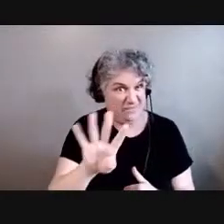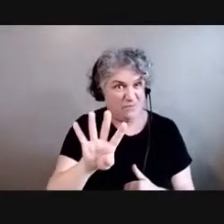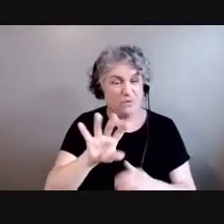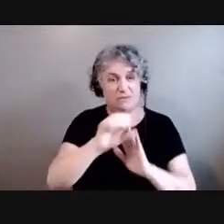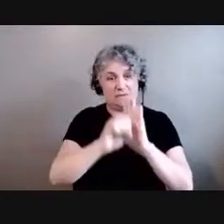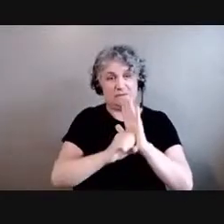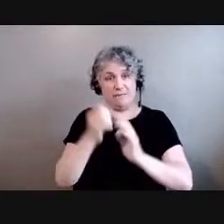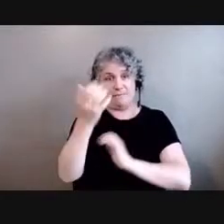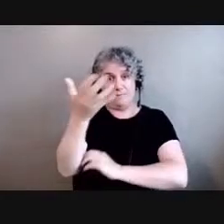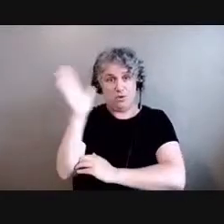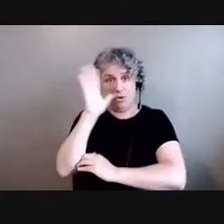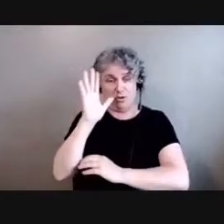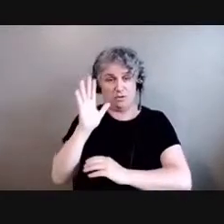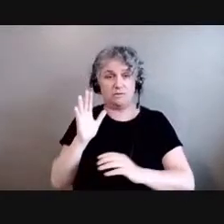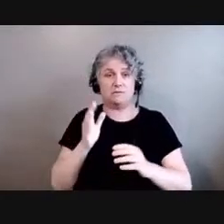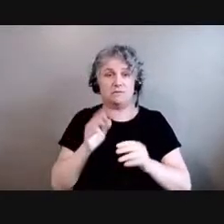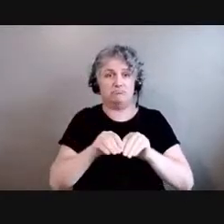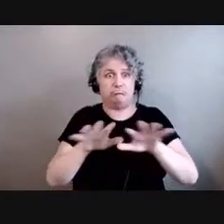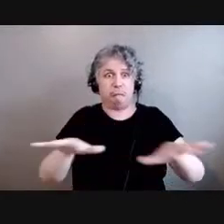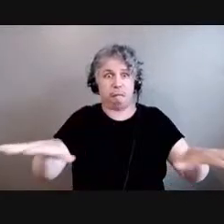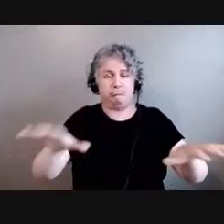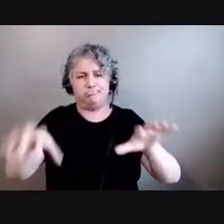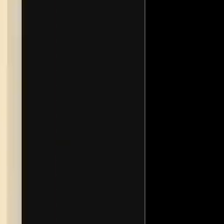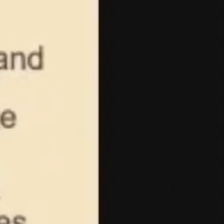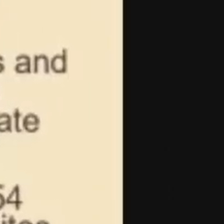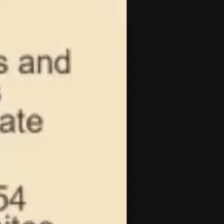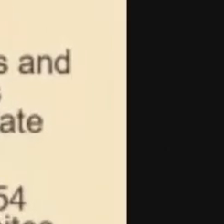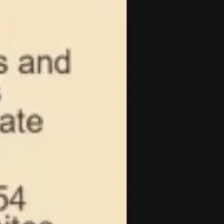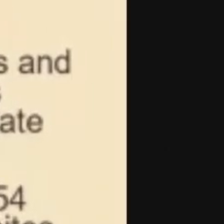have significance that are